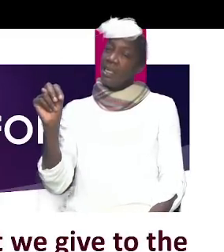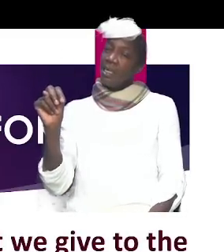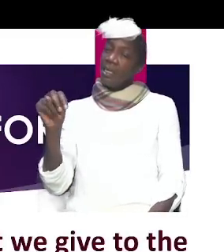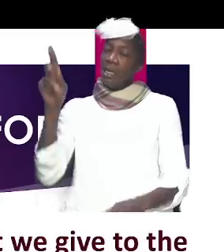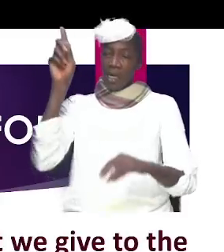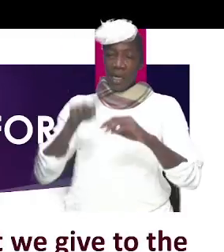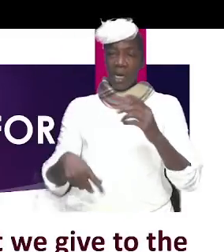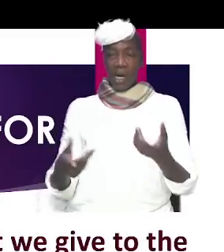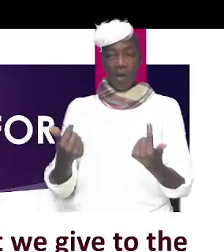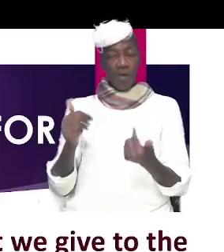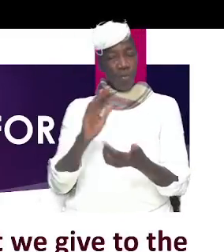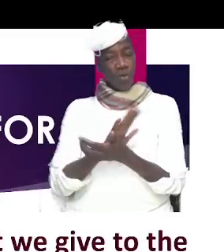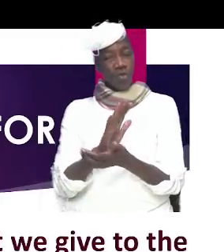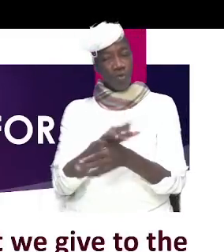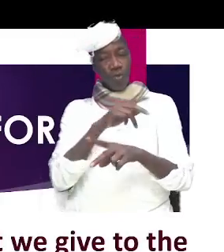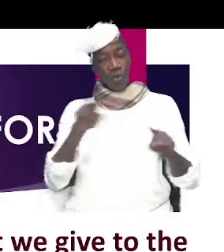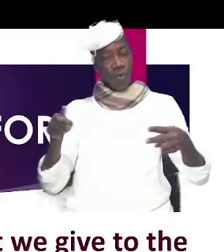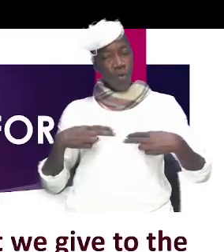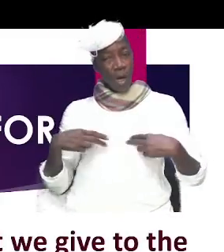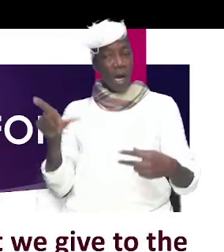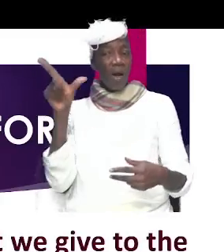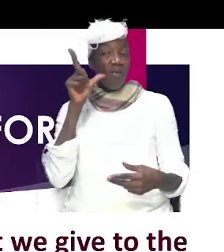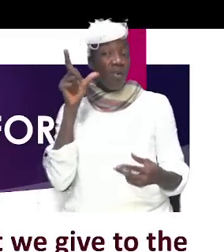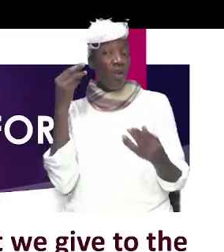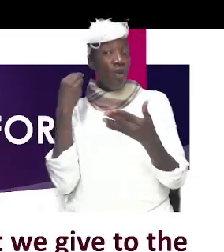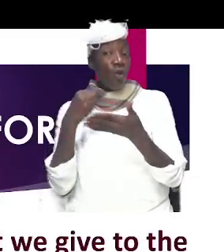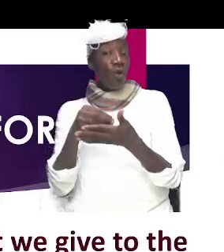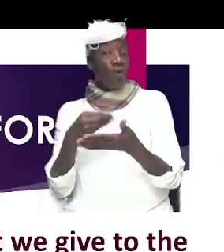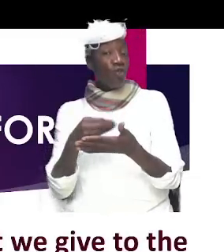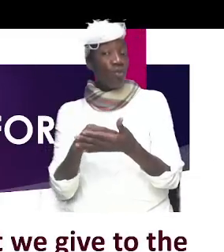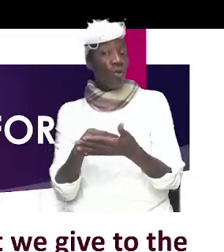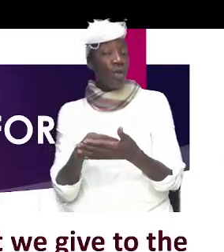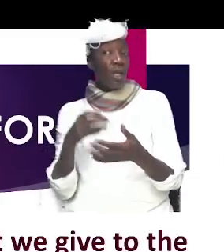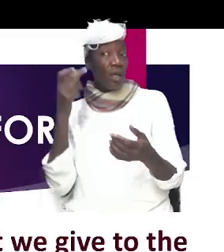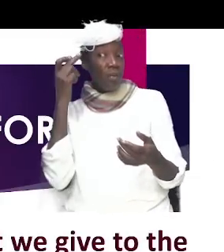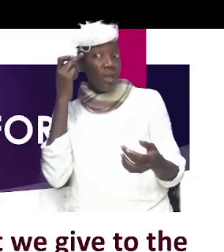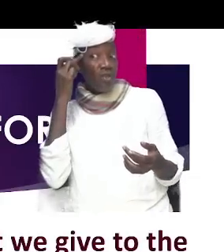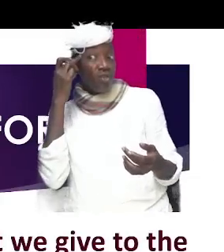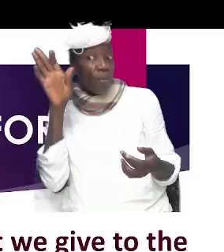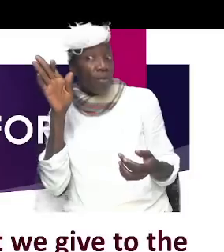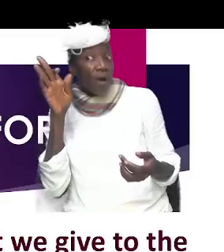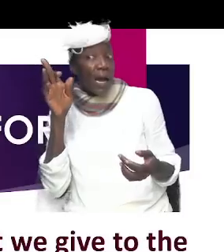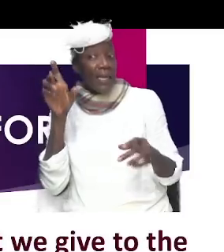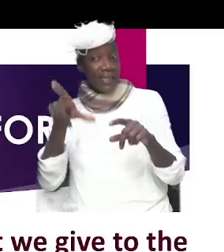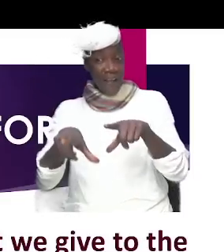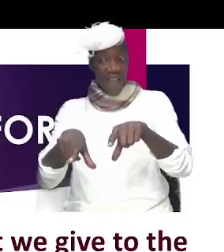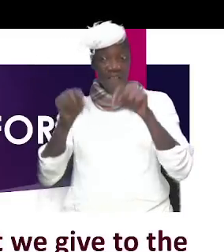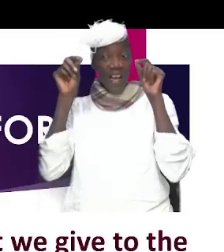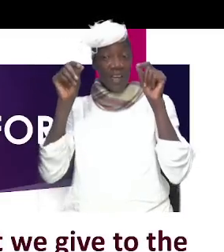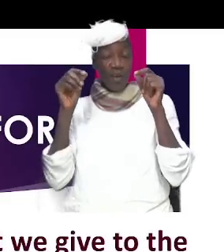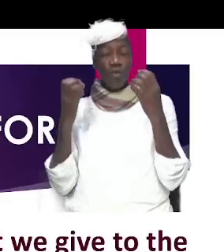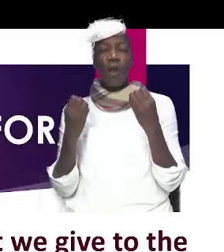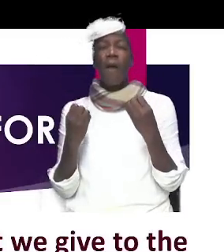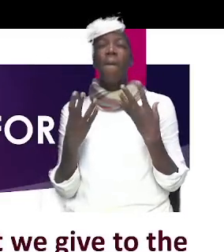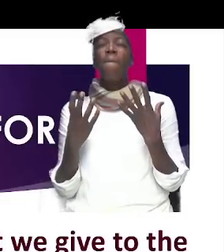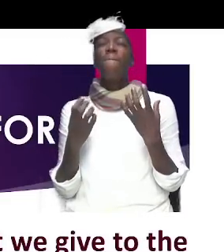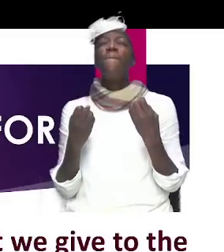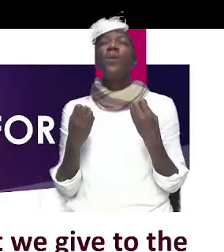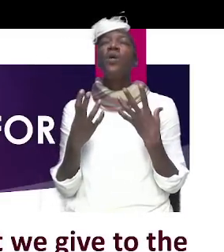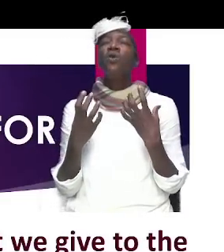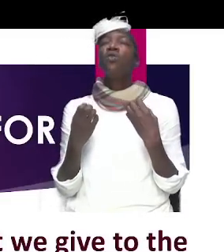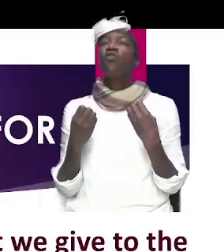can't come to school because they don't have lunch money? We will be surprised to find out that there are so